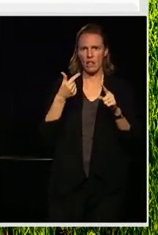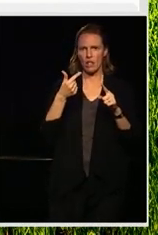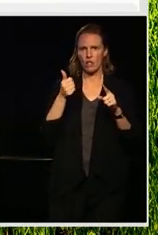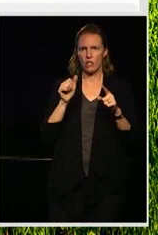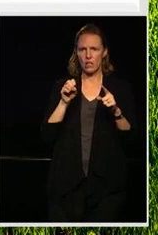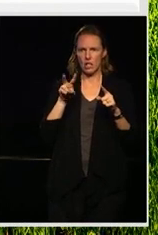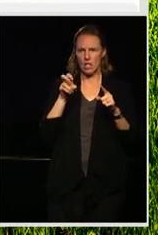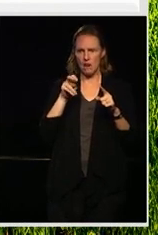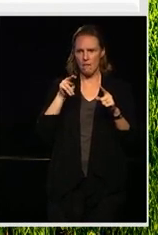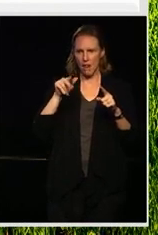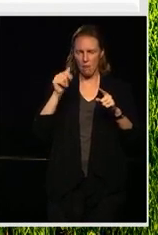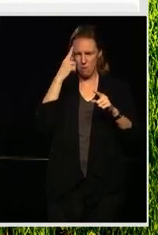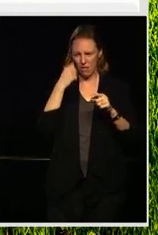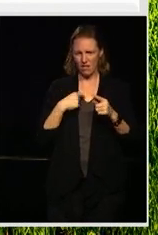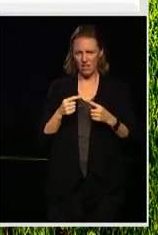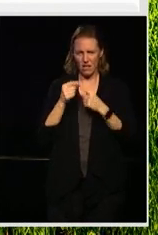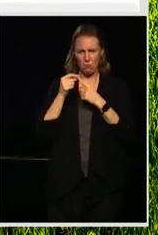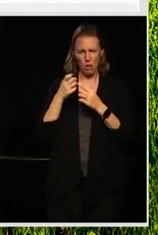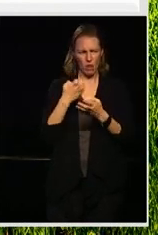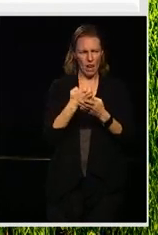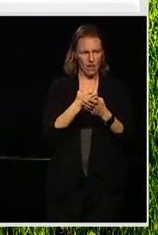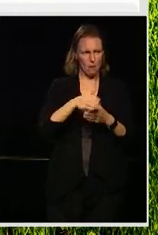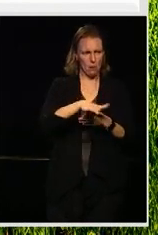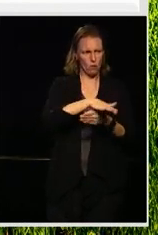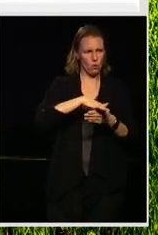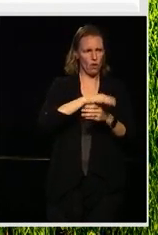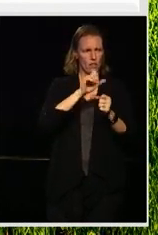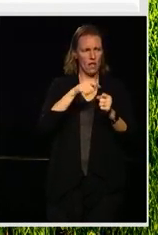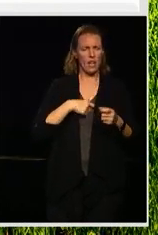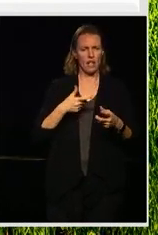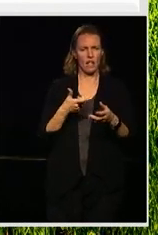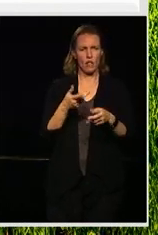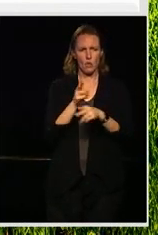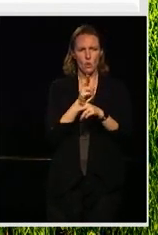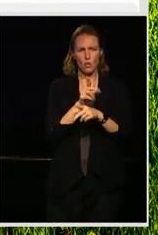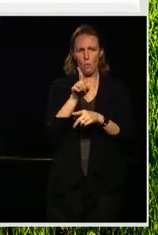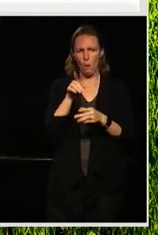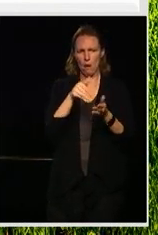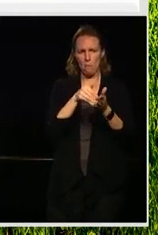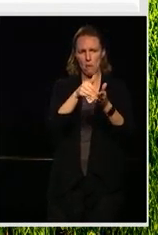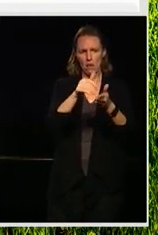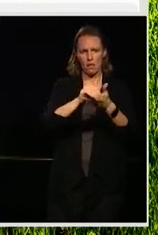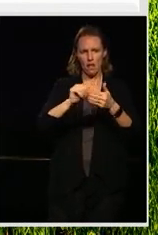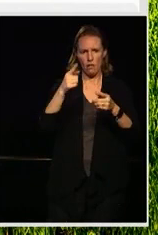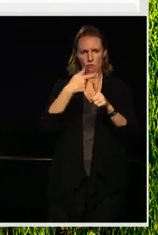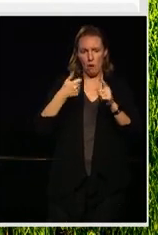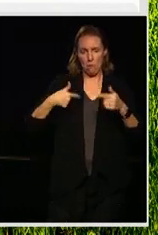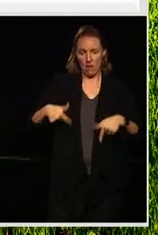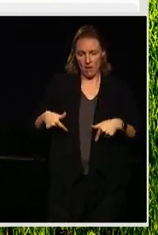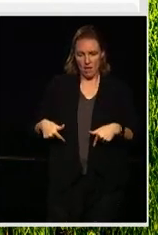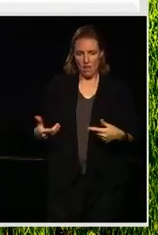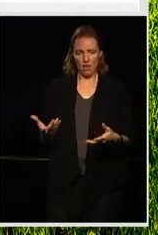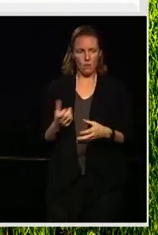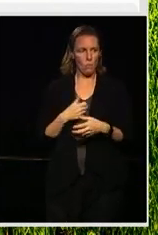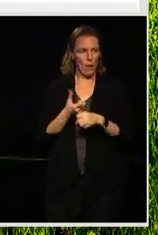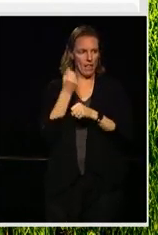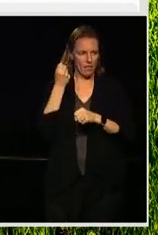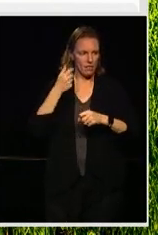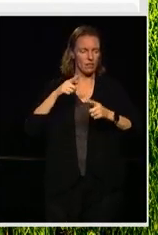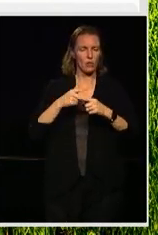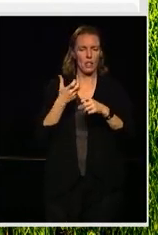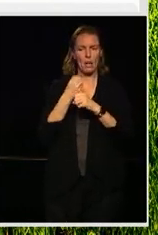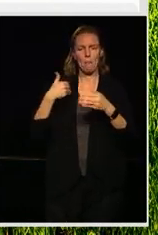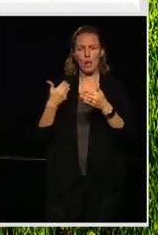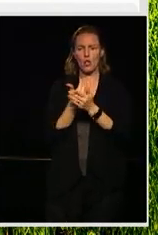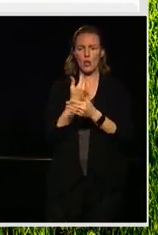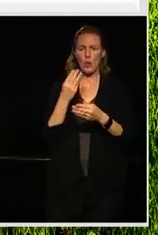factory because it's in a special economic zone. So I can leverage the $1 million from this contest to be able to get my new